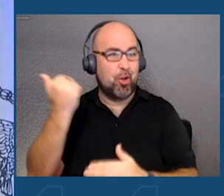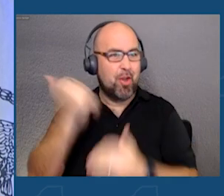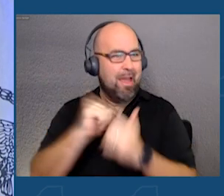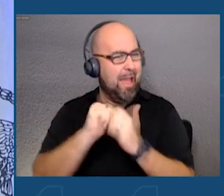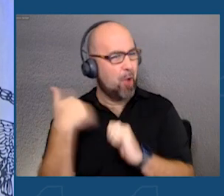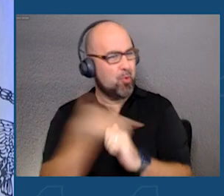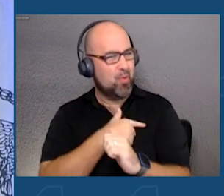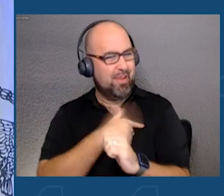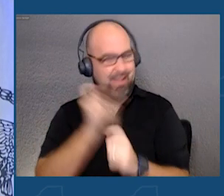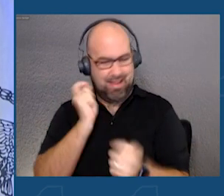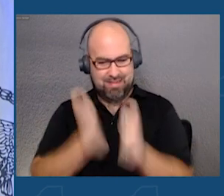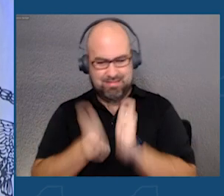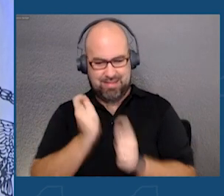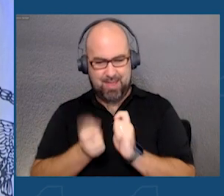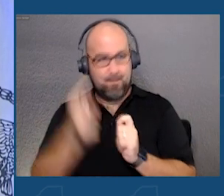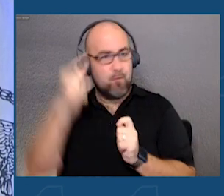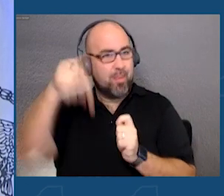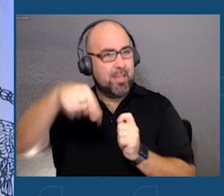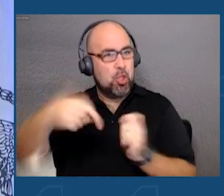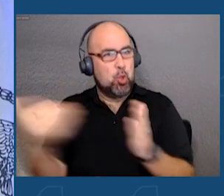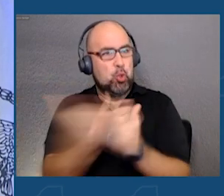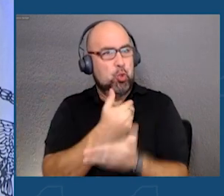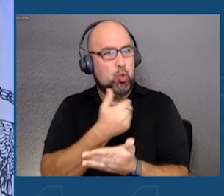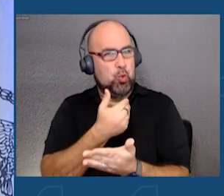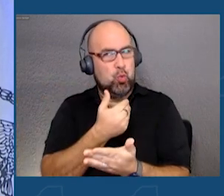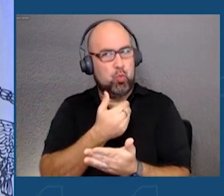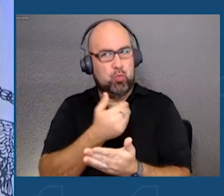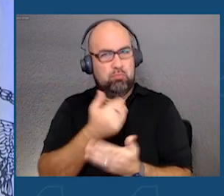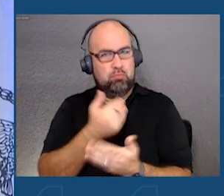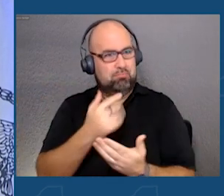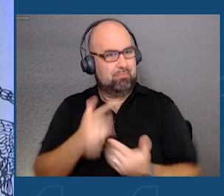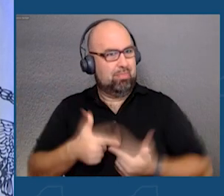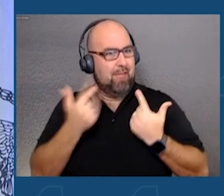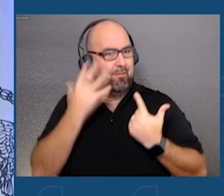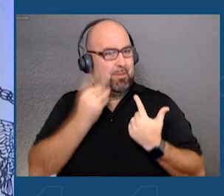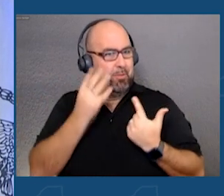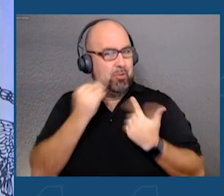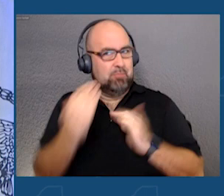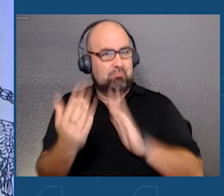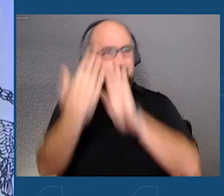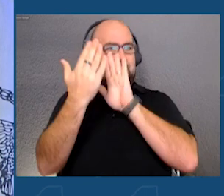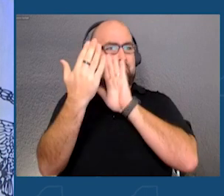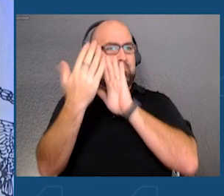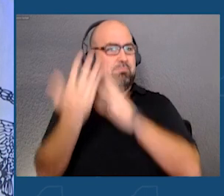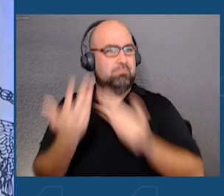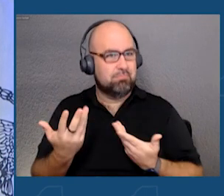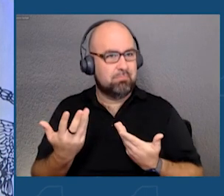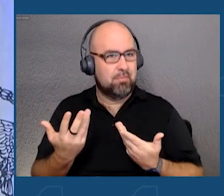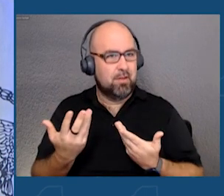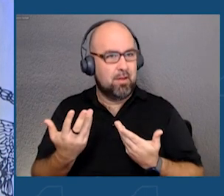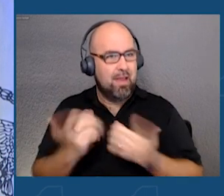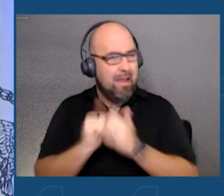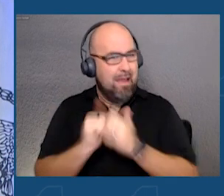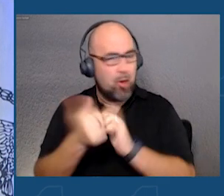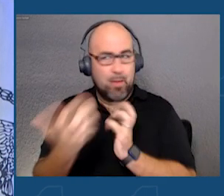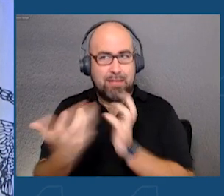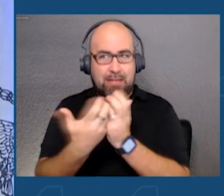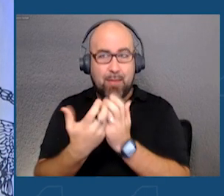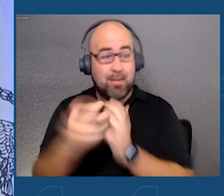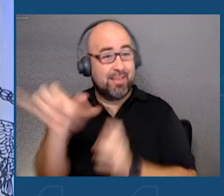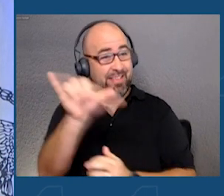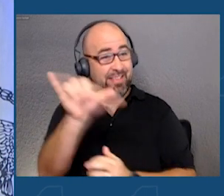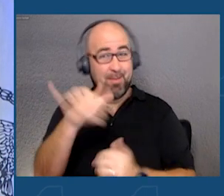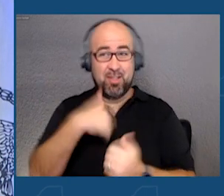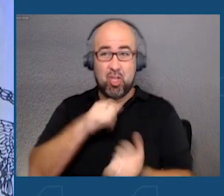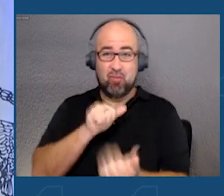realities? That's the question. How do we adapt? As well as addressing the long-standing problems that